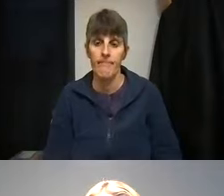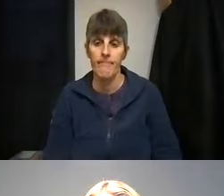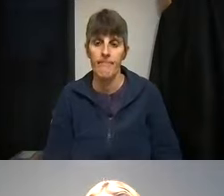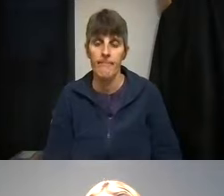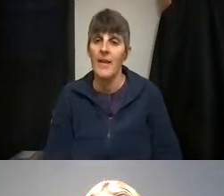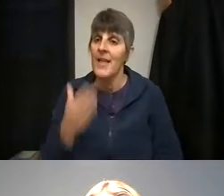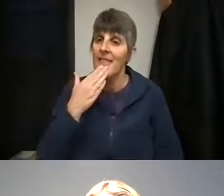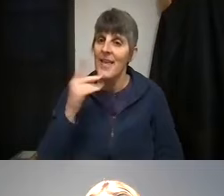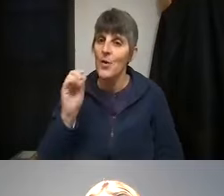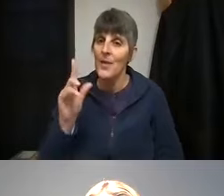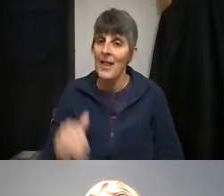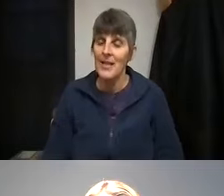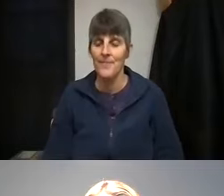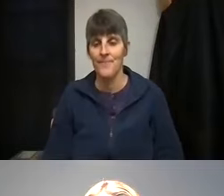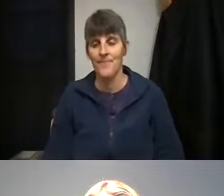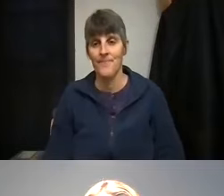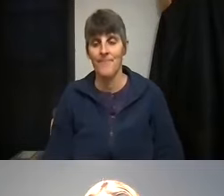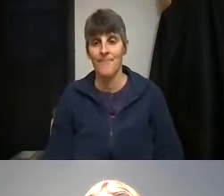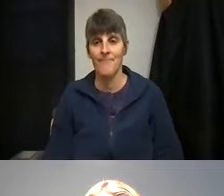Thank you, Kelly.